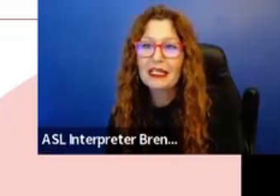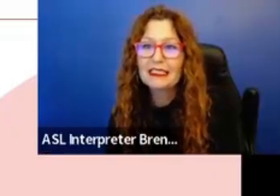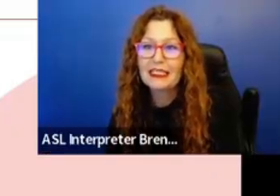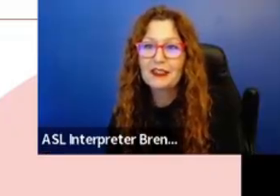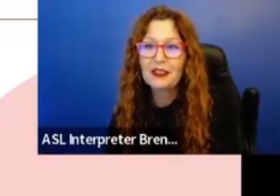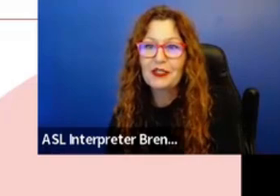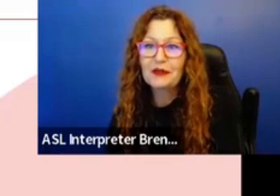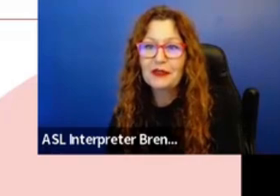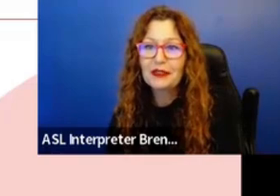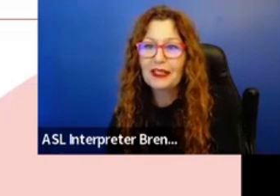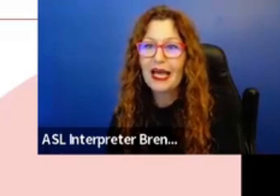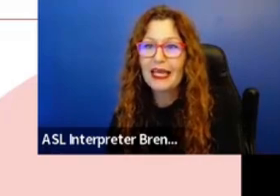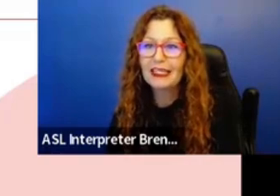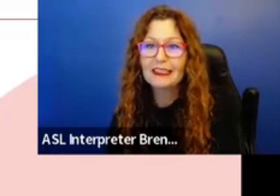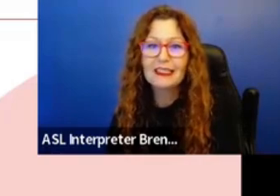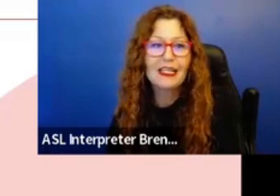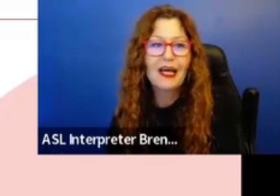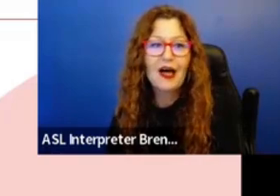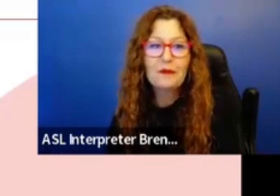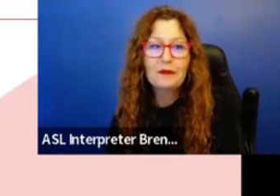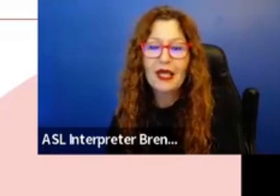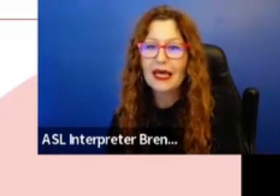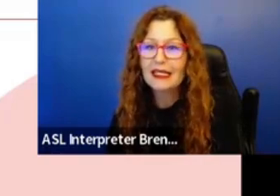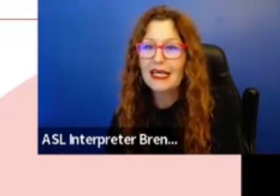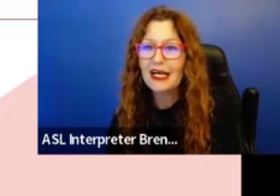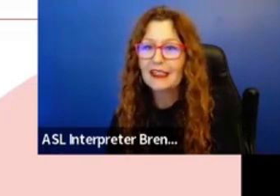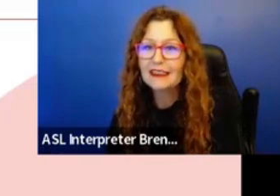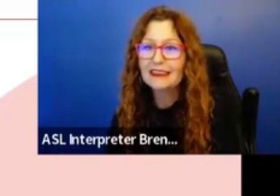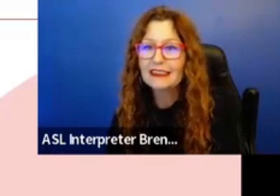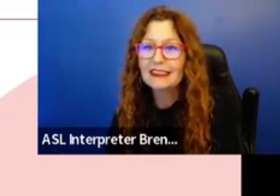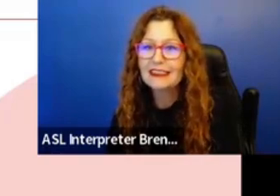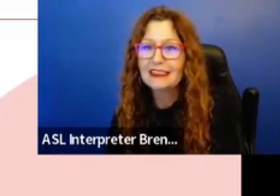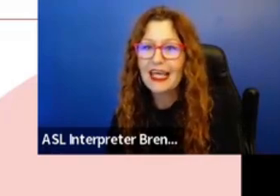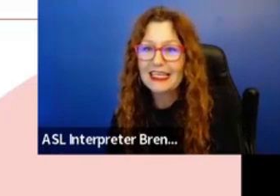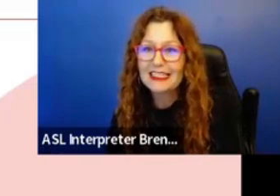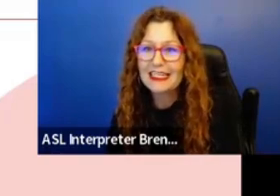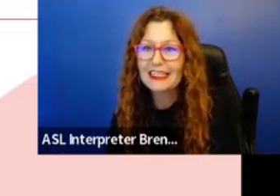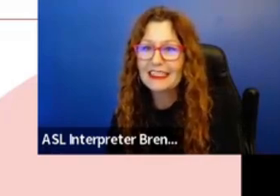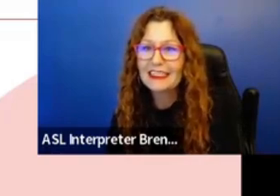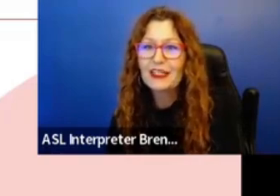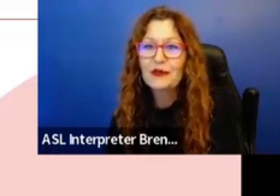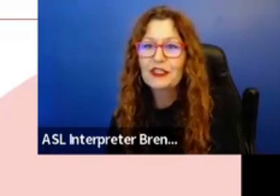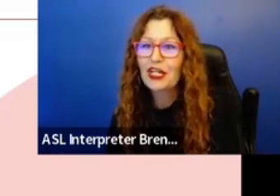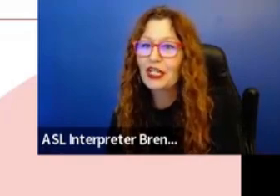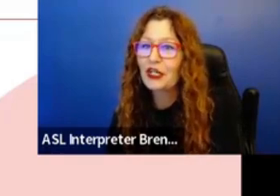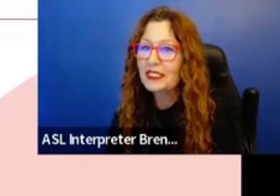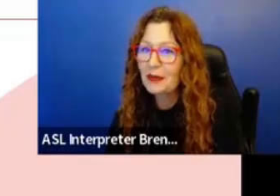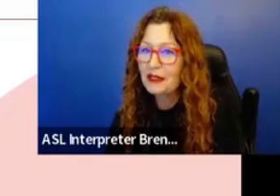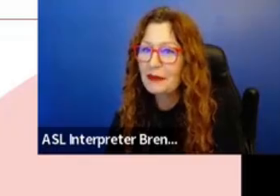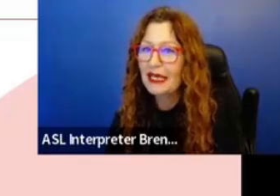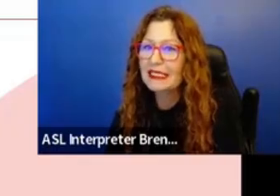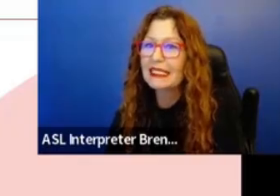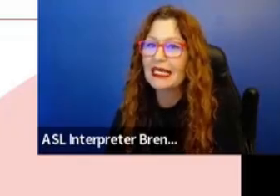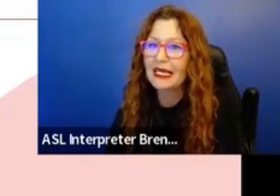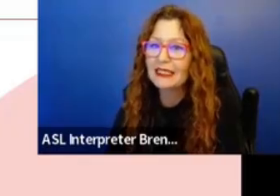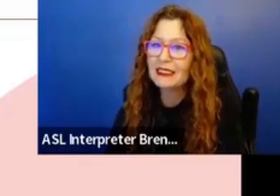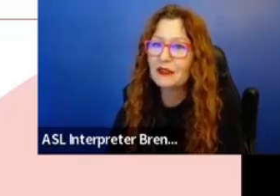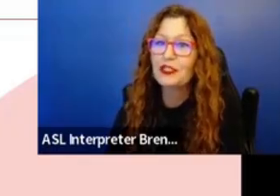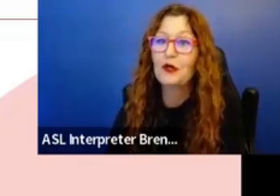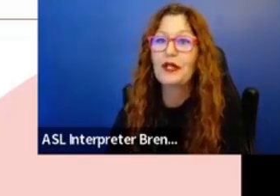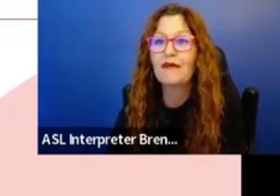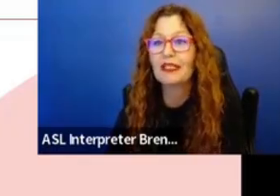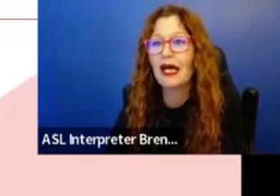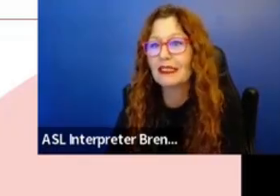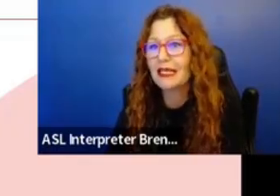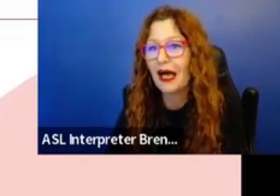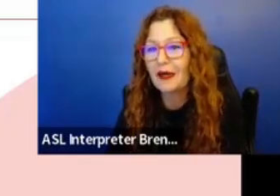Today we're going to teach you a light little ASL lesson. We're just going to learn some of the basic things. We